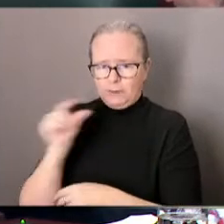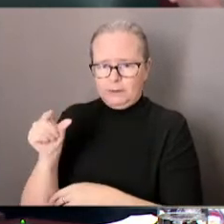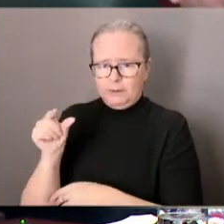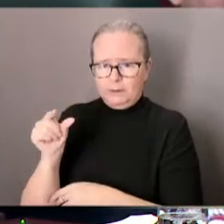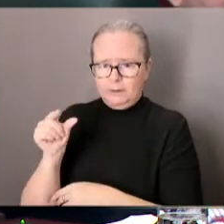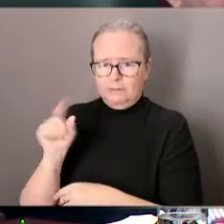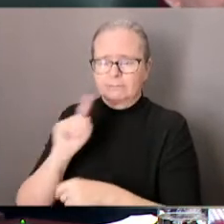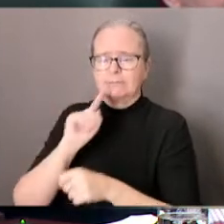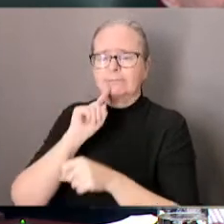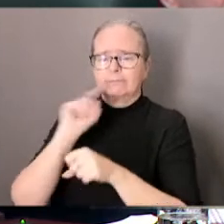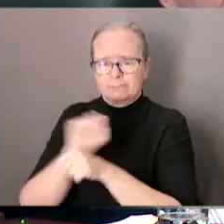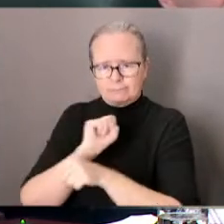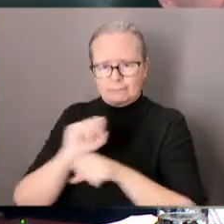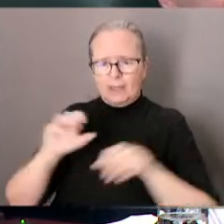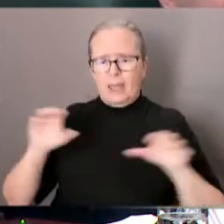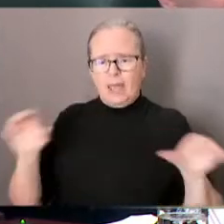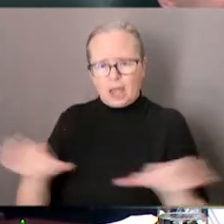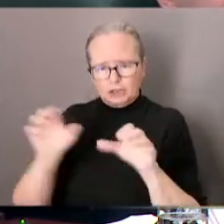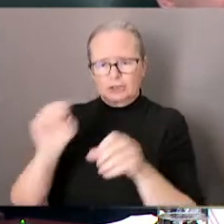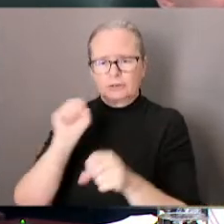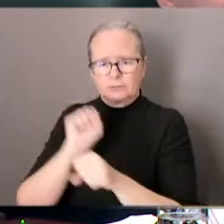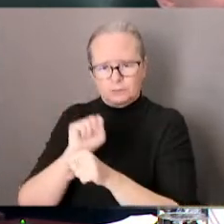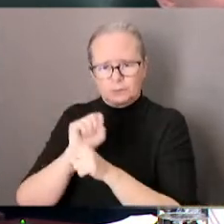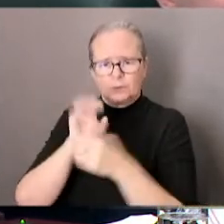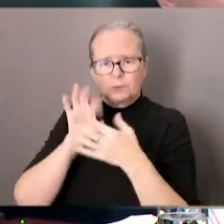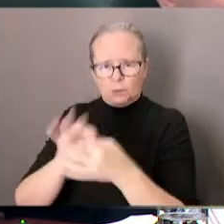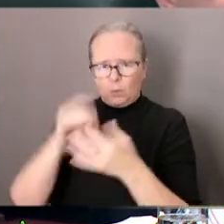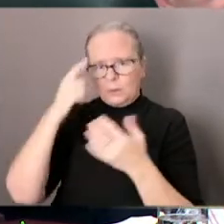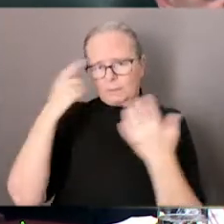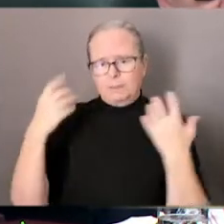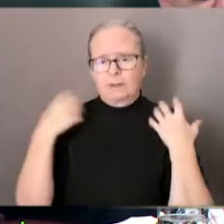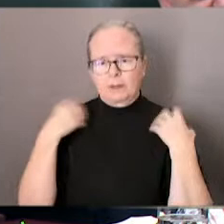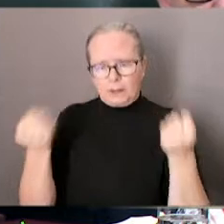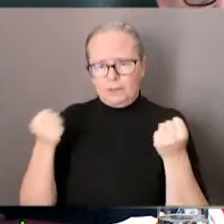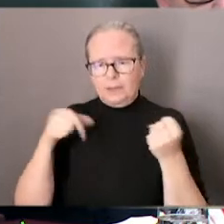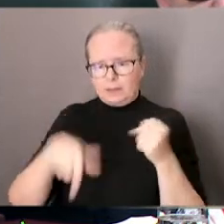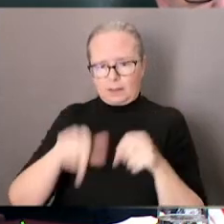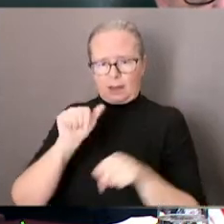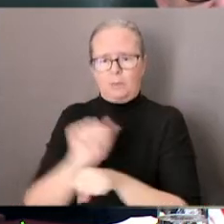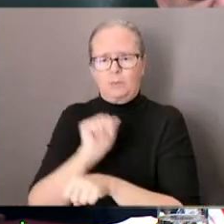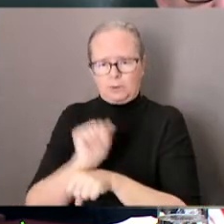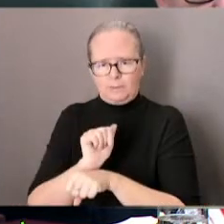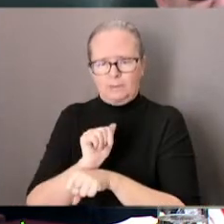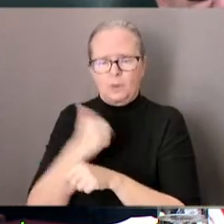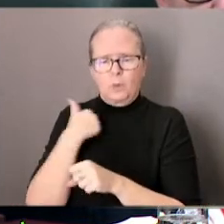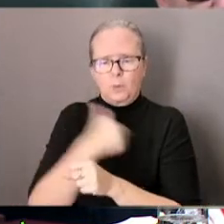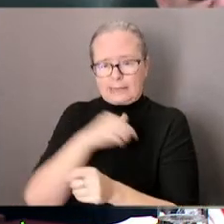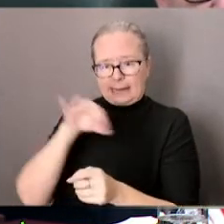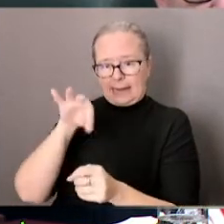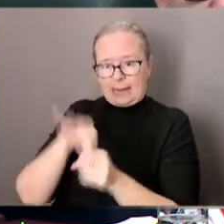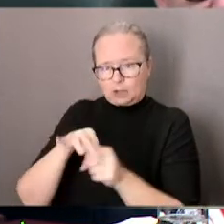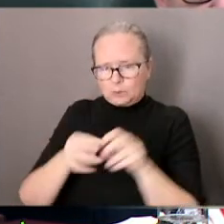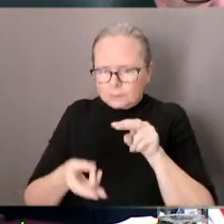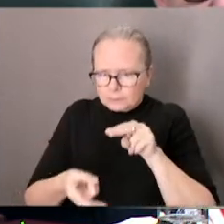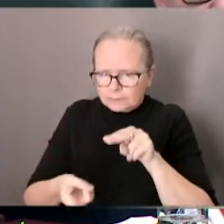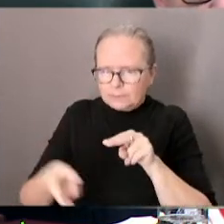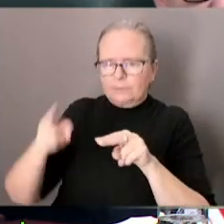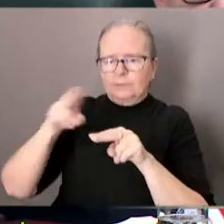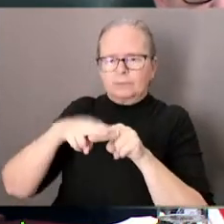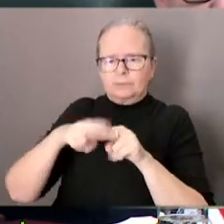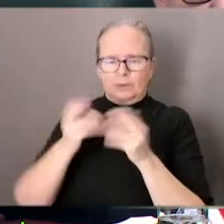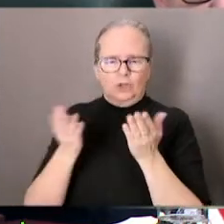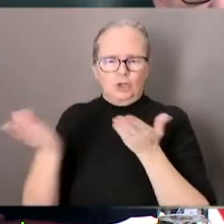of individuals in Alberta our government was elected to increase access for albertans and ensure that every Alberta has the opportunity to pursue